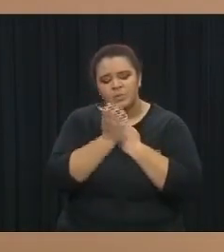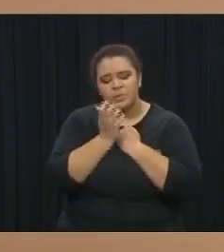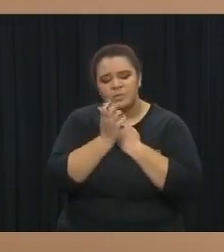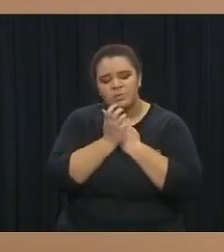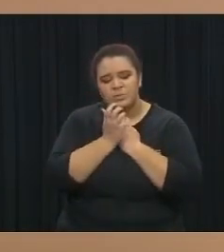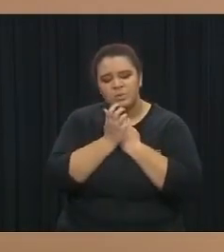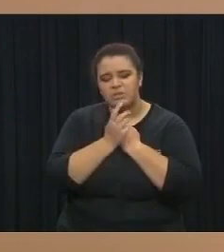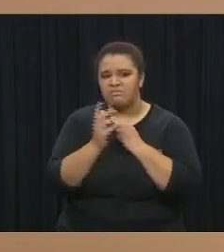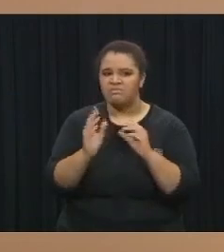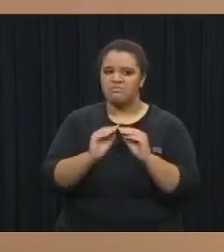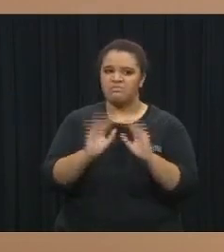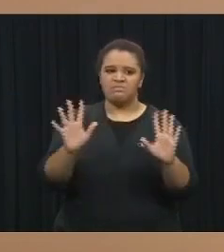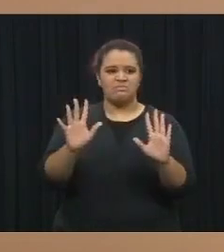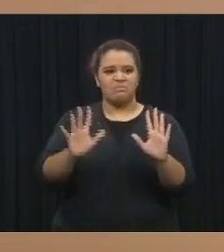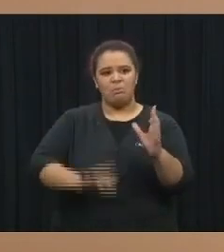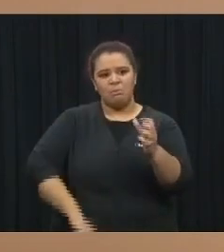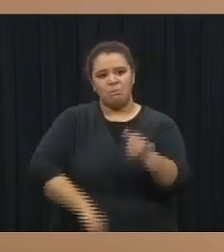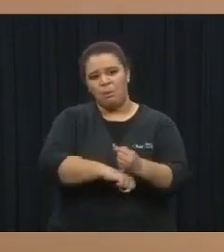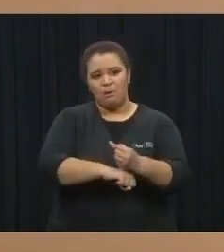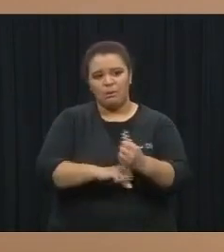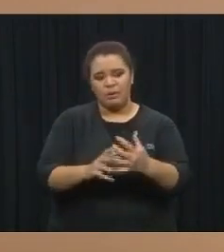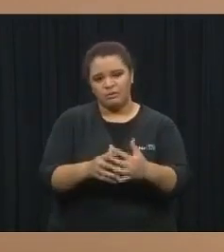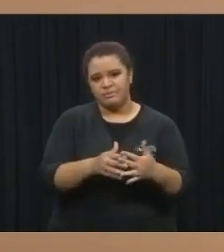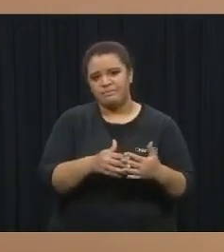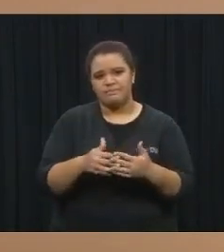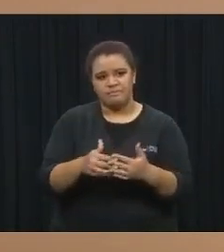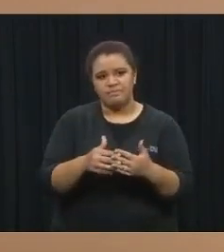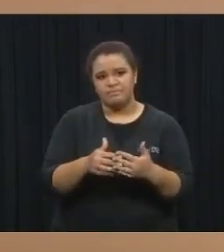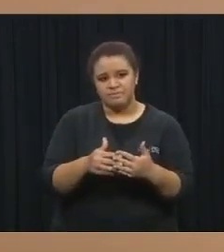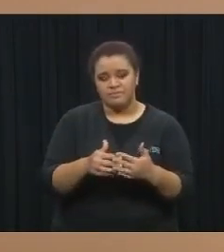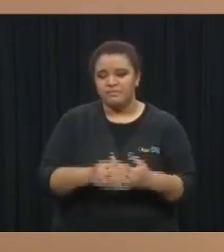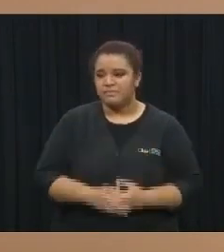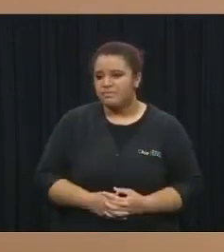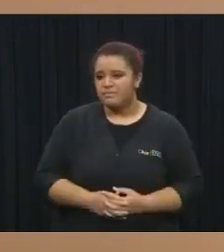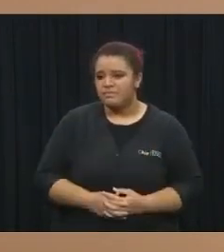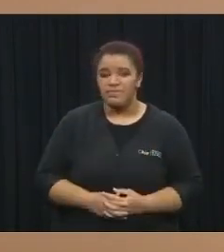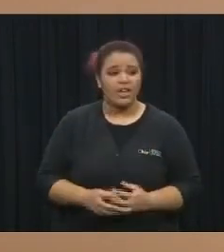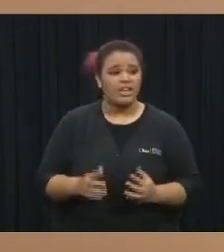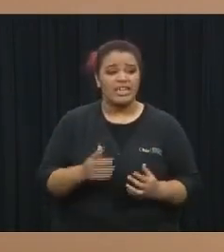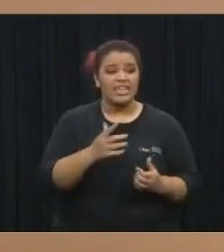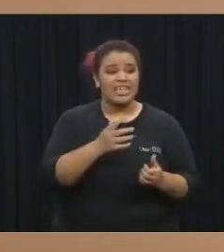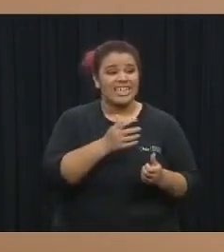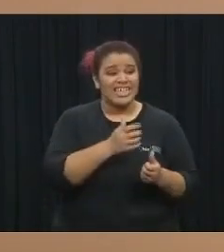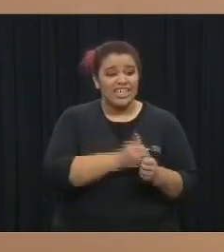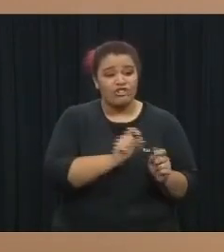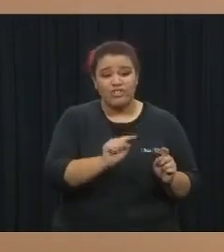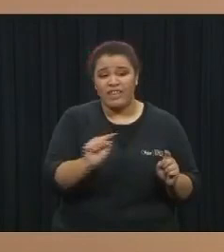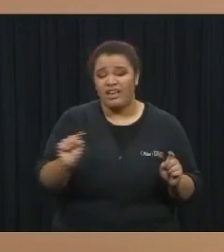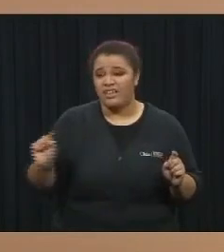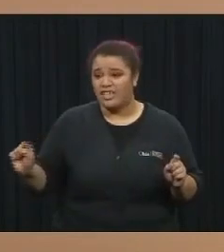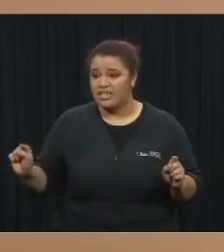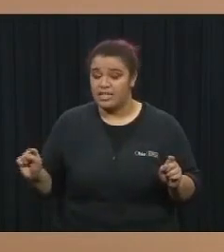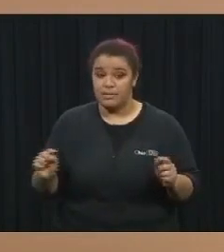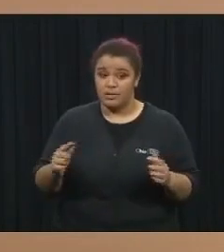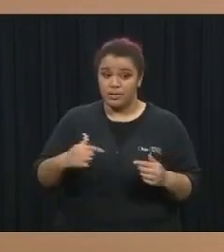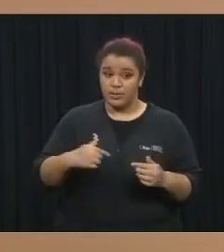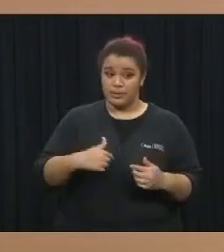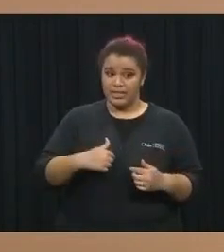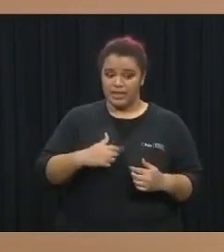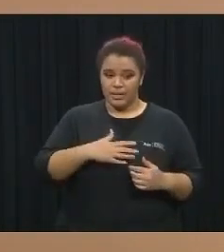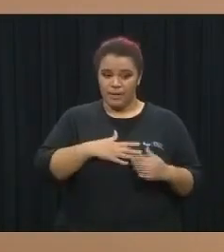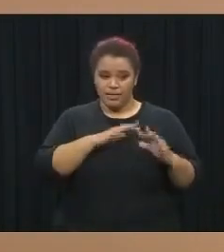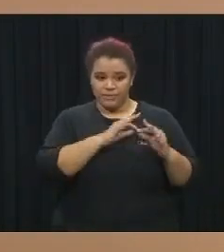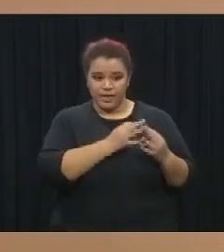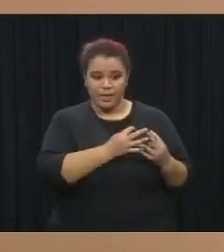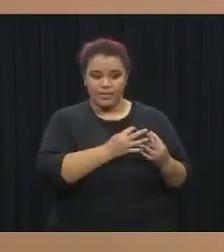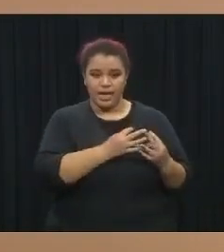these pools, like each and every one of us, myself included, with my family and my life circumstances. And